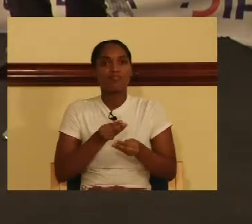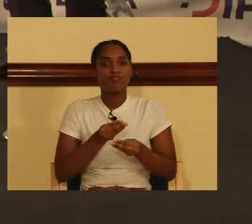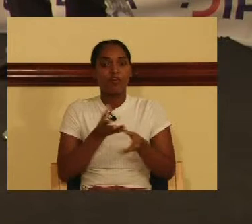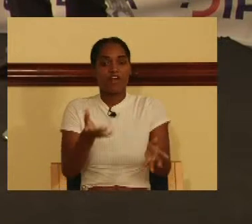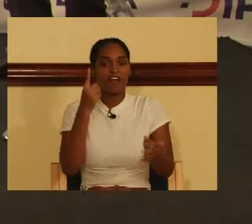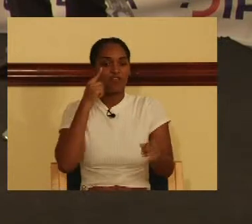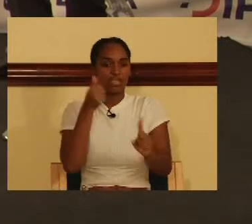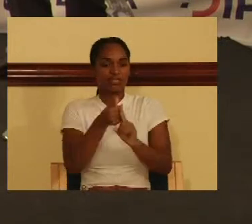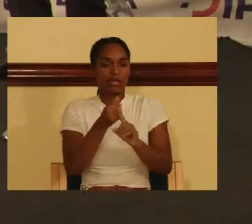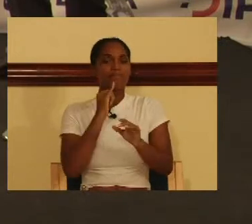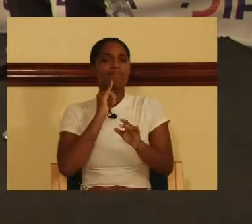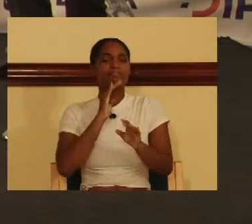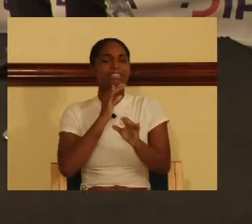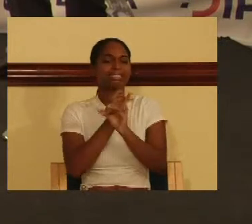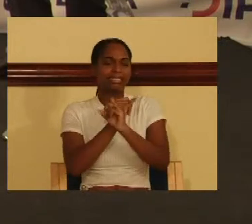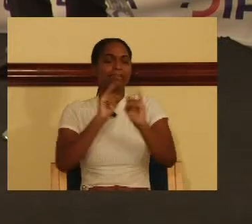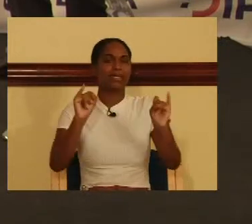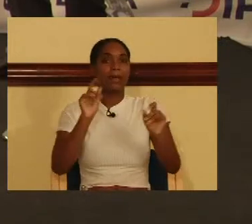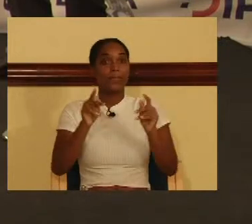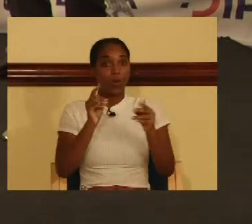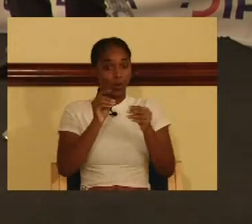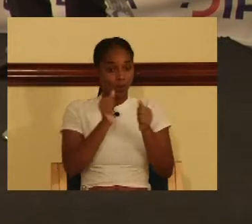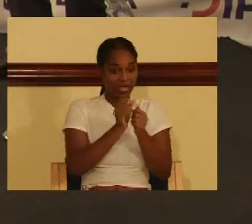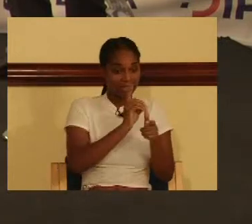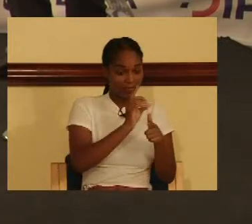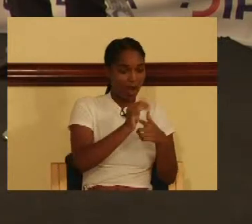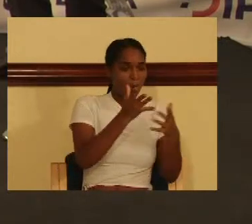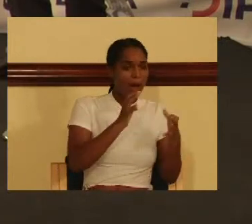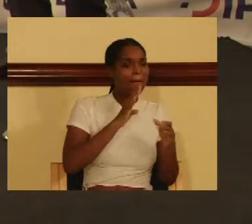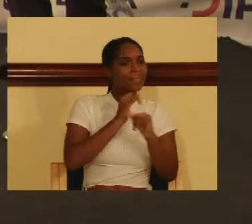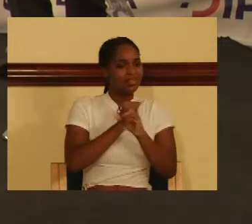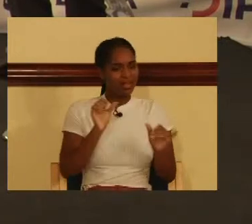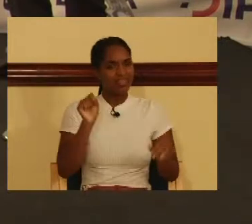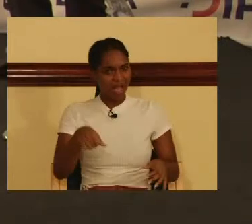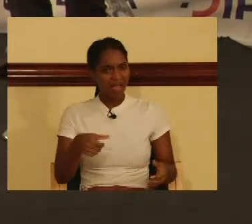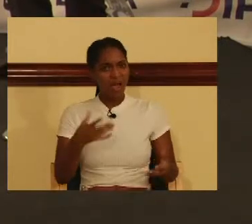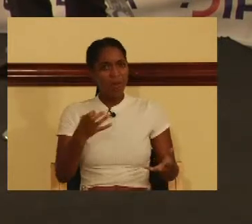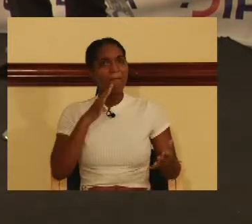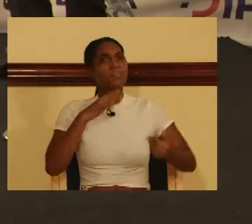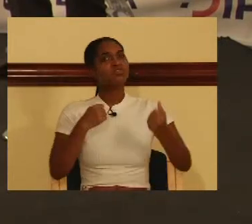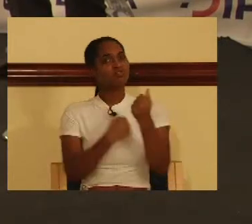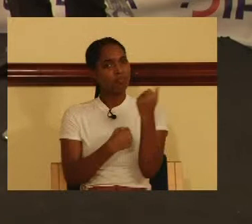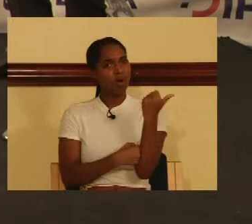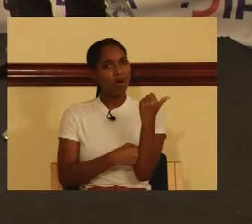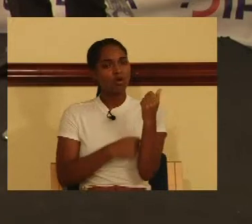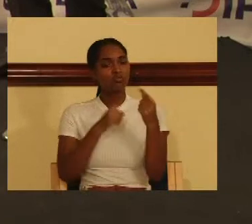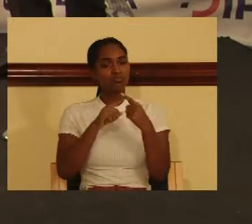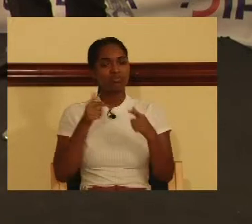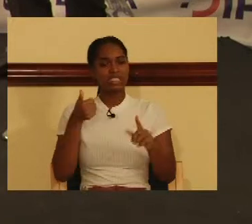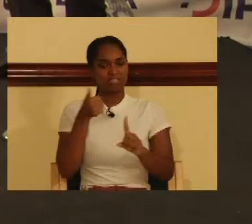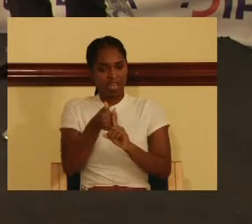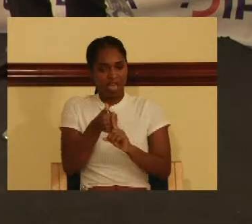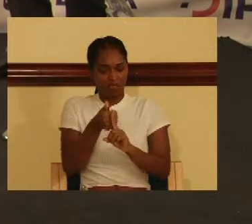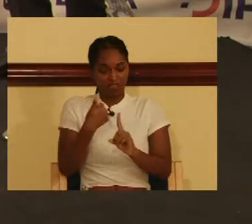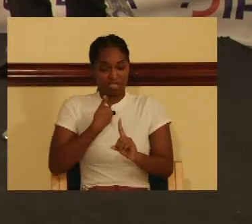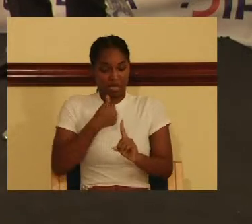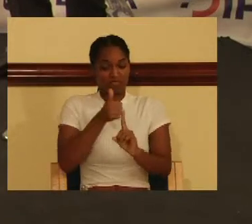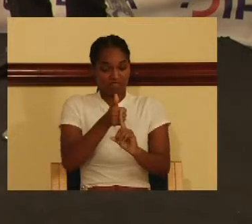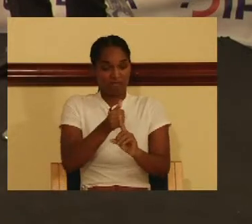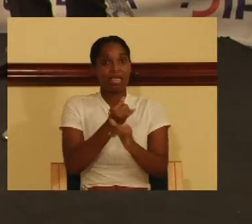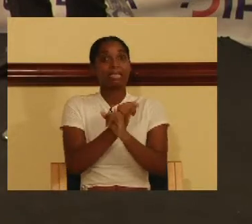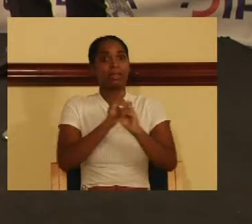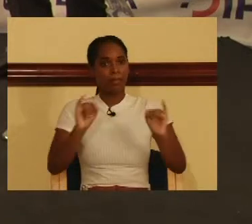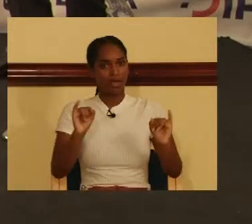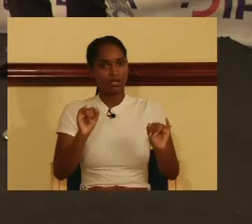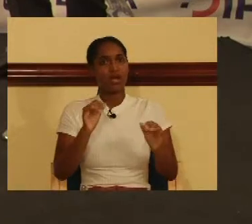as possible? Because persons with disabilities want to be independent and they want to be supported to become independent. So talk to me about that, the